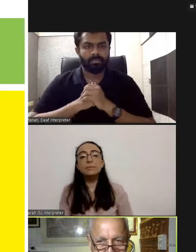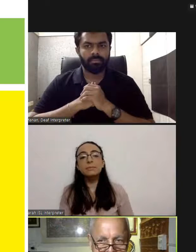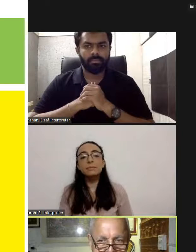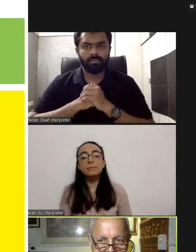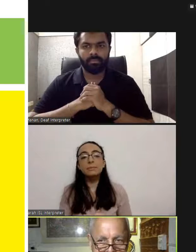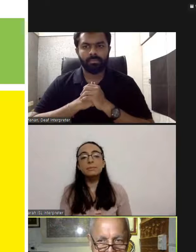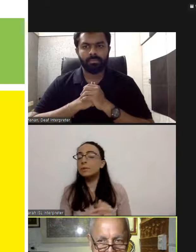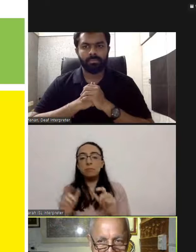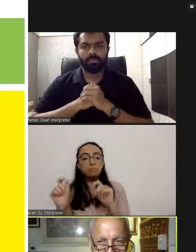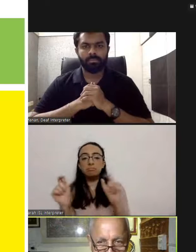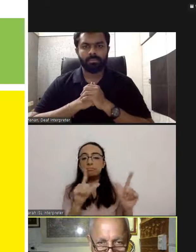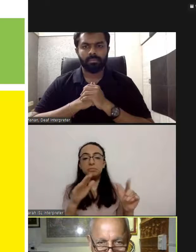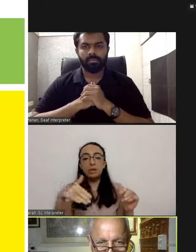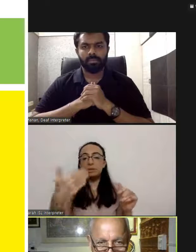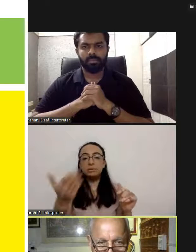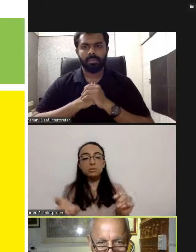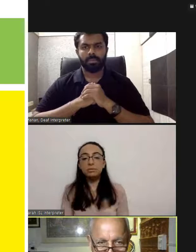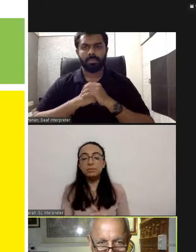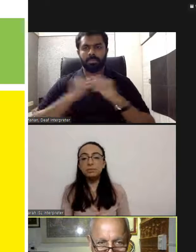Next slide, please.